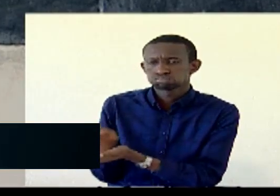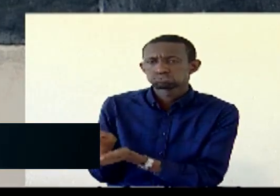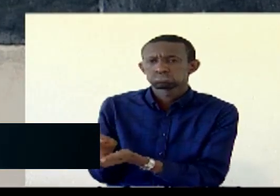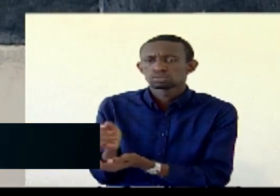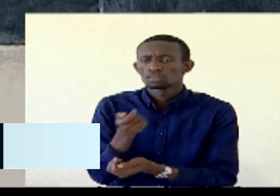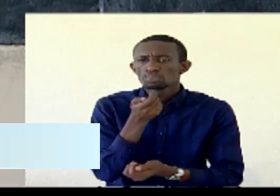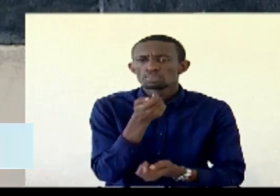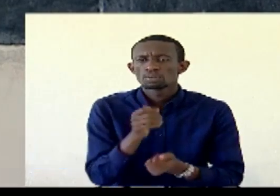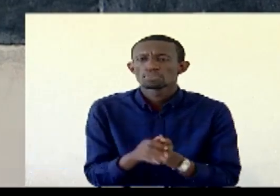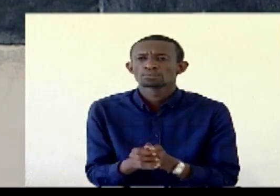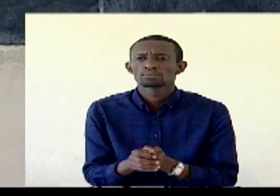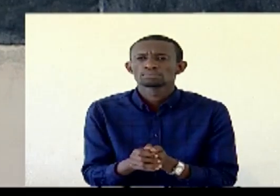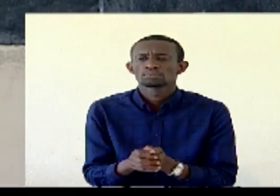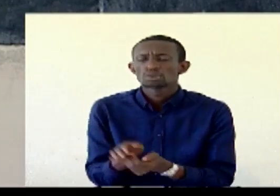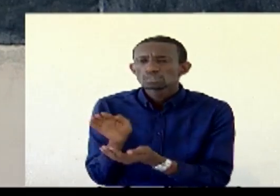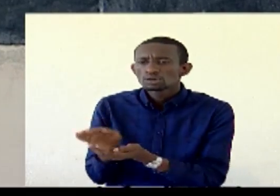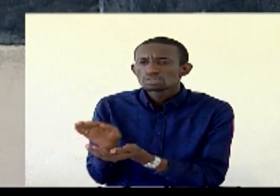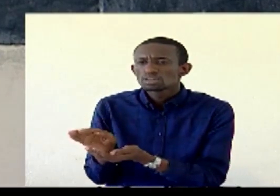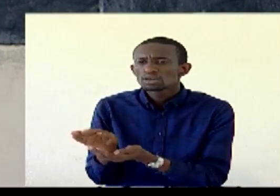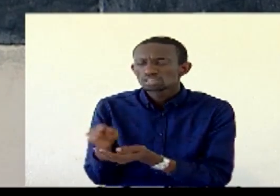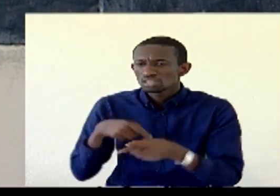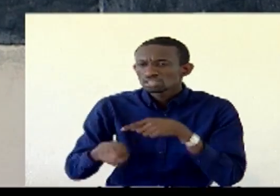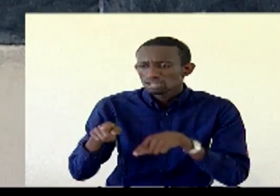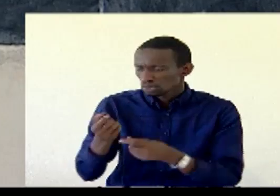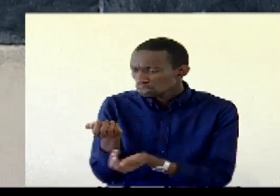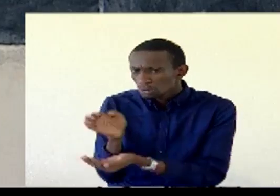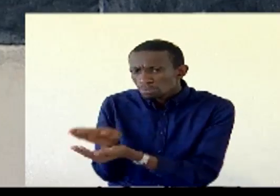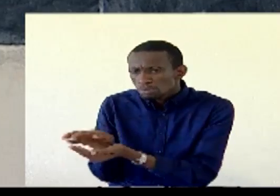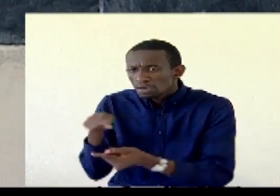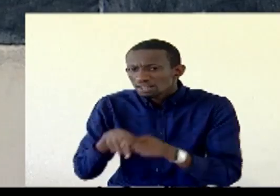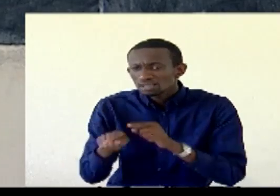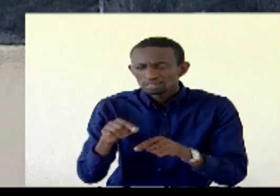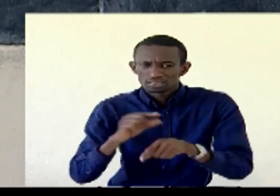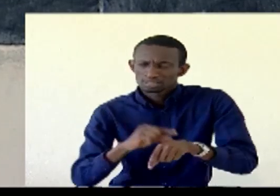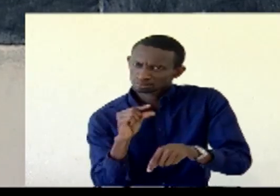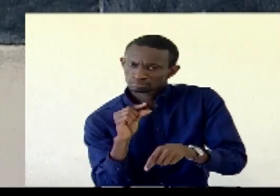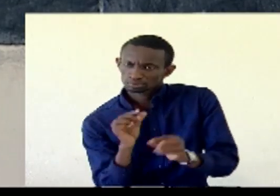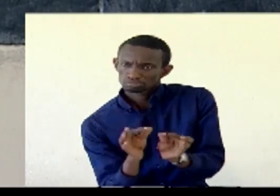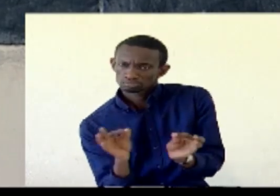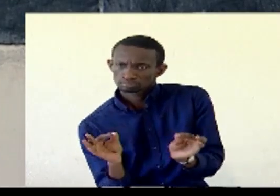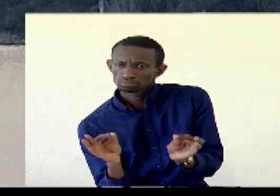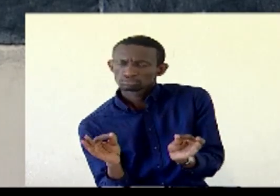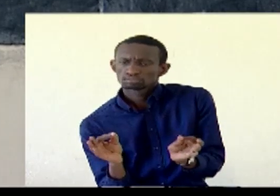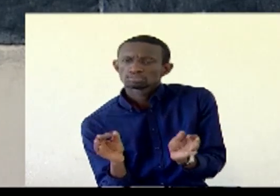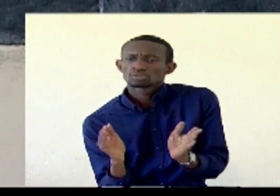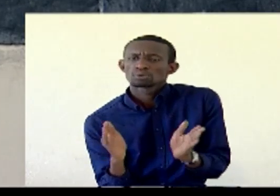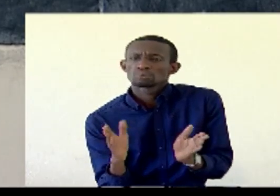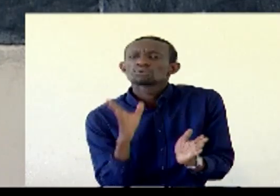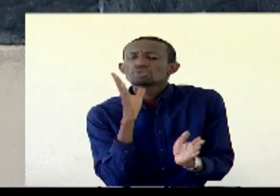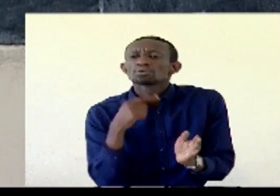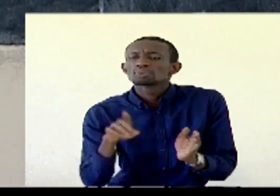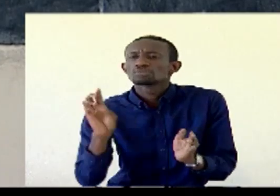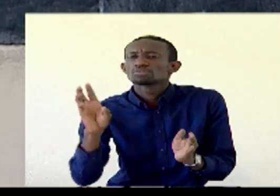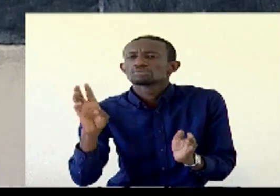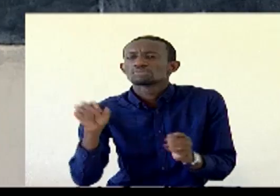It stores urine temporarily. So the bladder is a triangular-shaped structure and whole organ located at